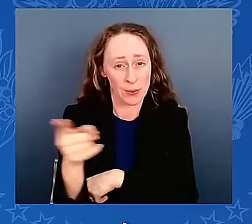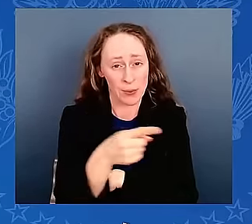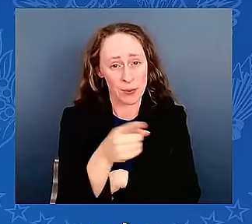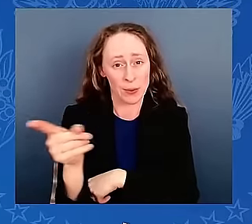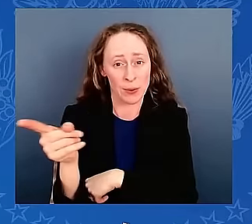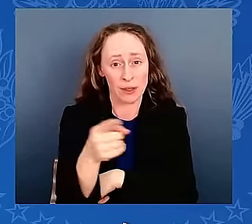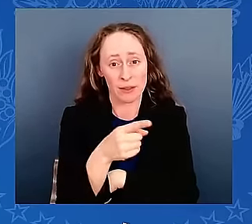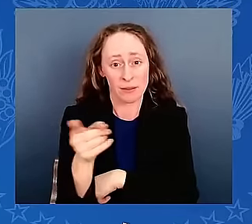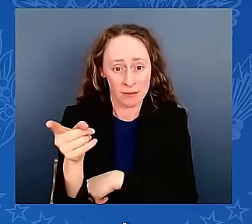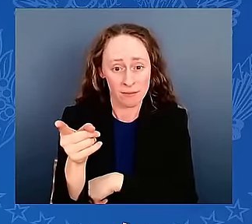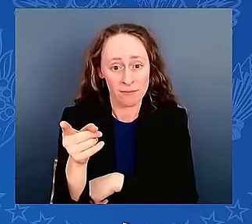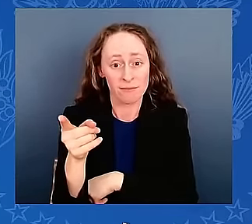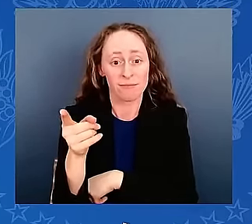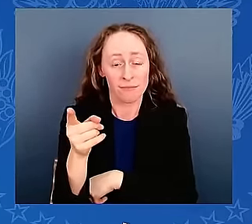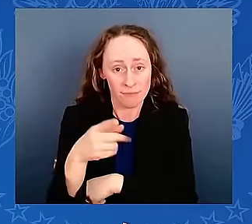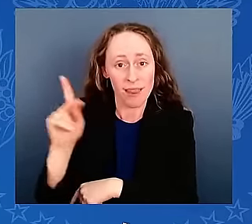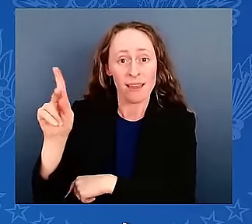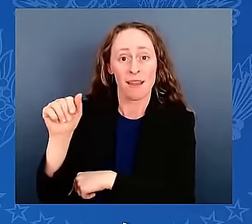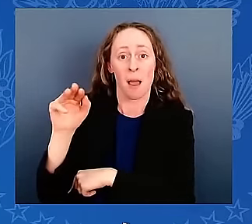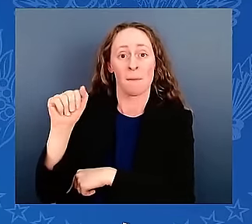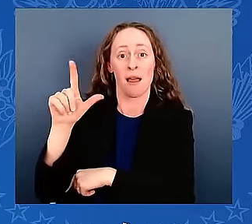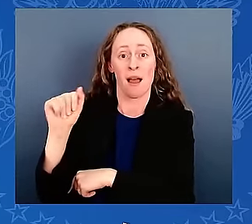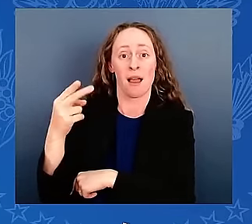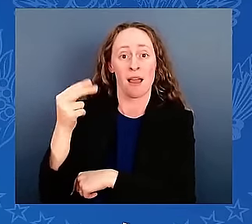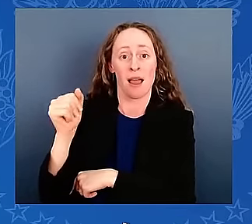And by the way,